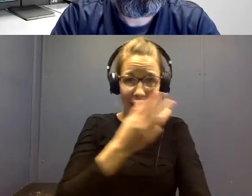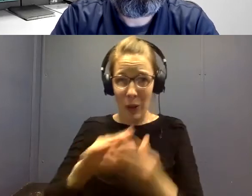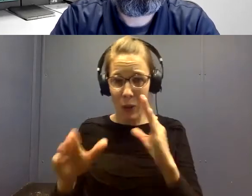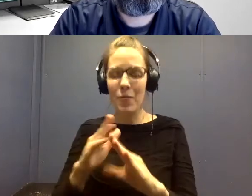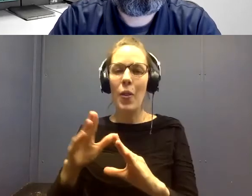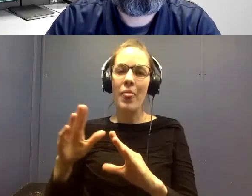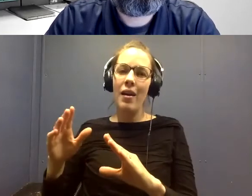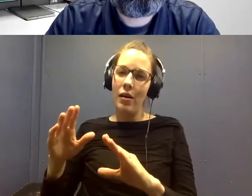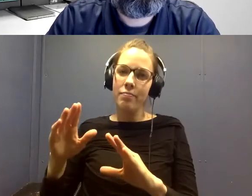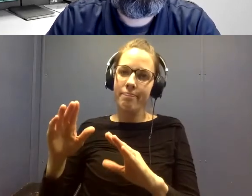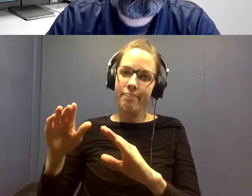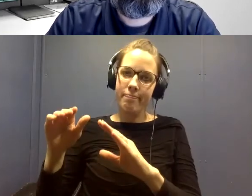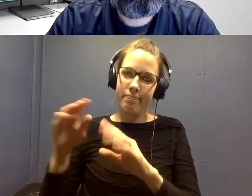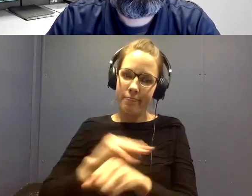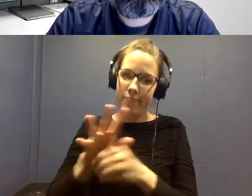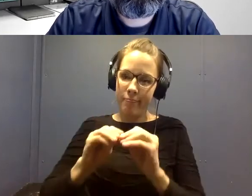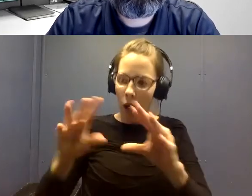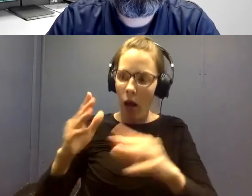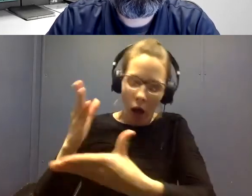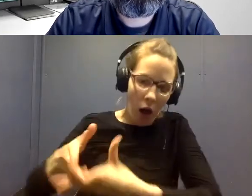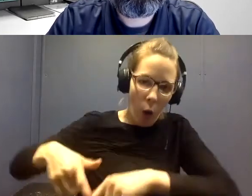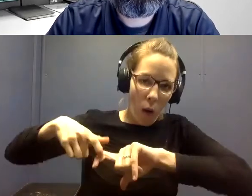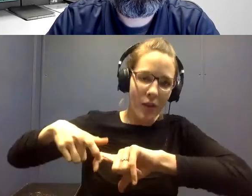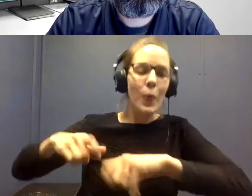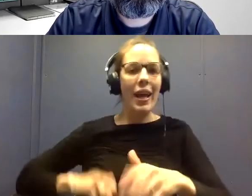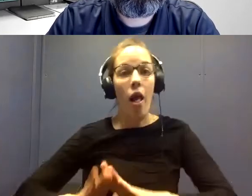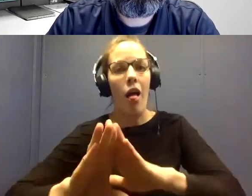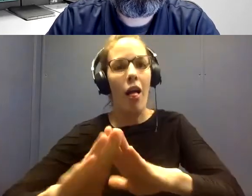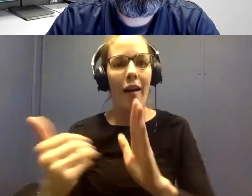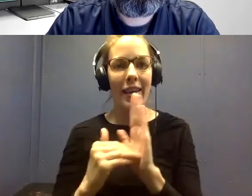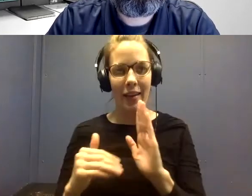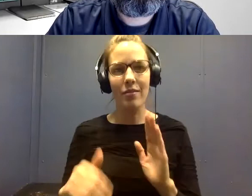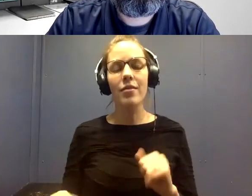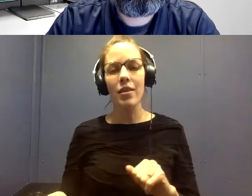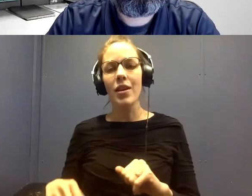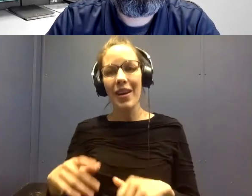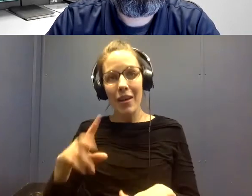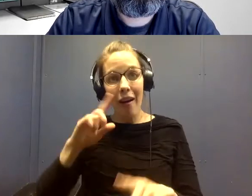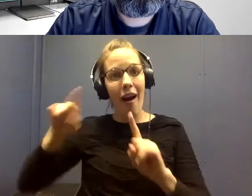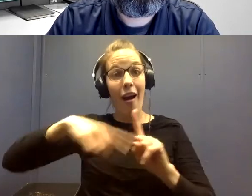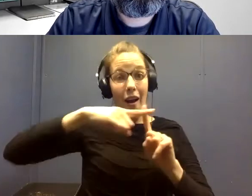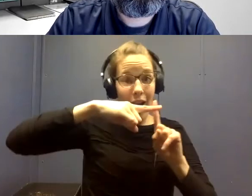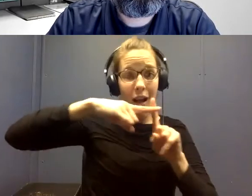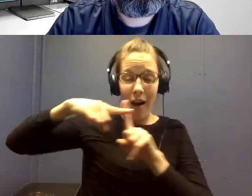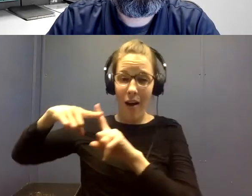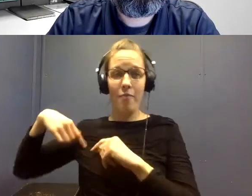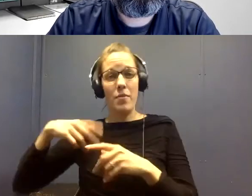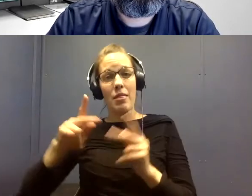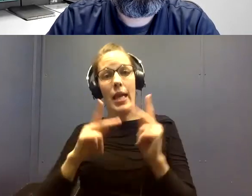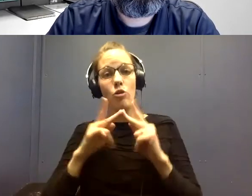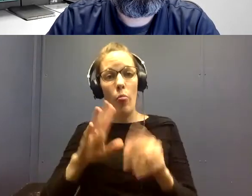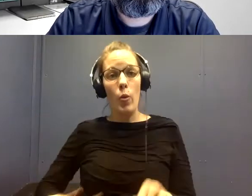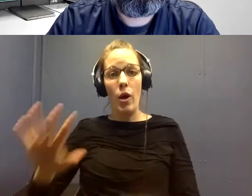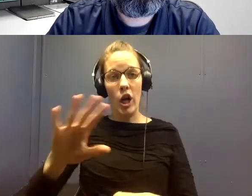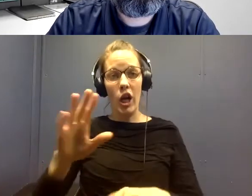faster we can get back to that strong economy. We continue to hear optimism from employers throughout our region that